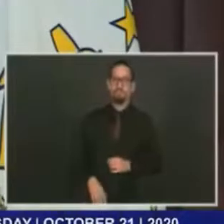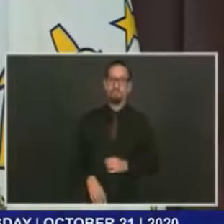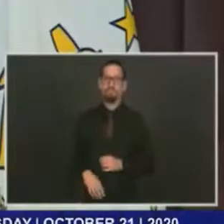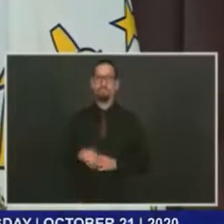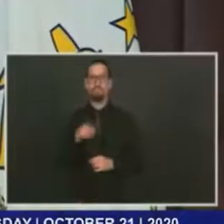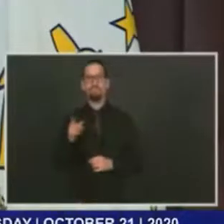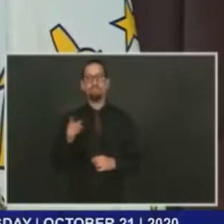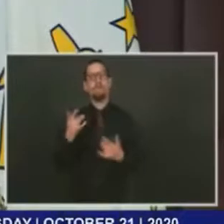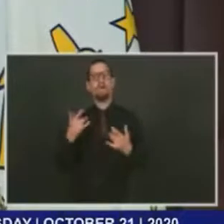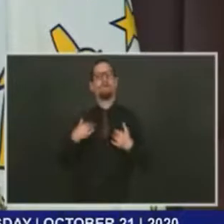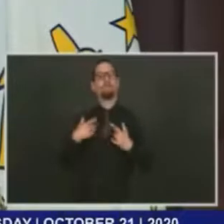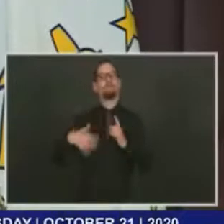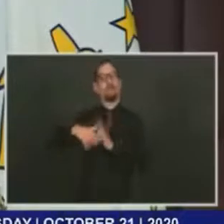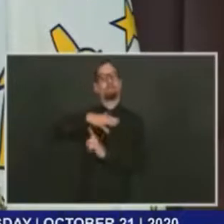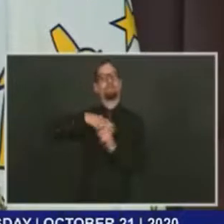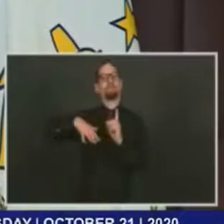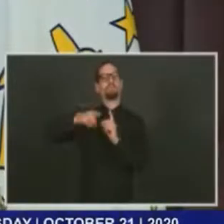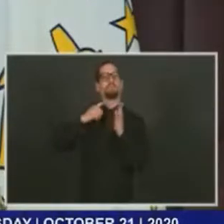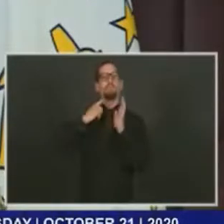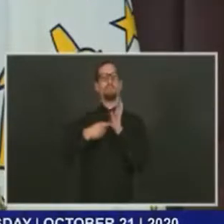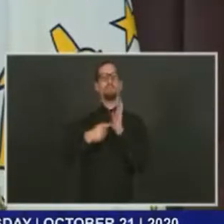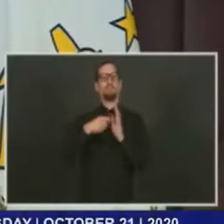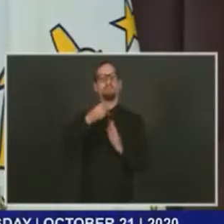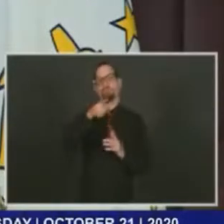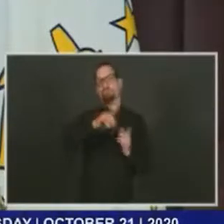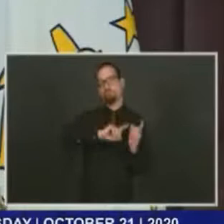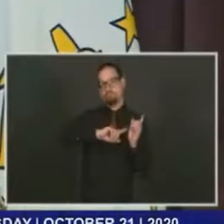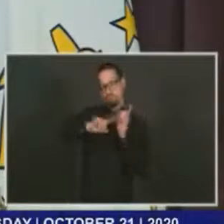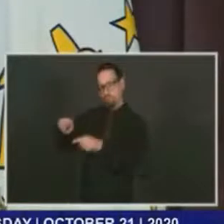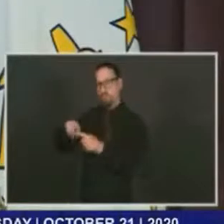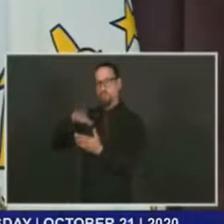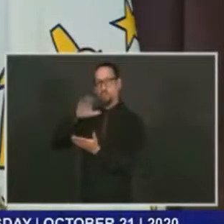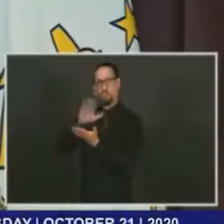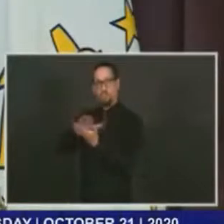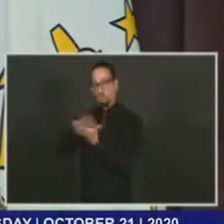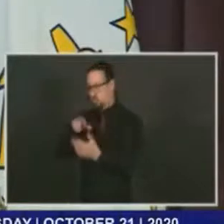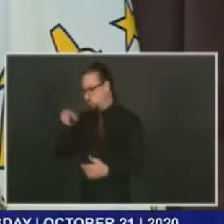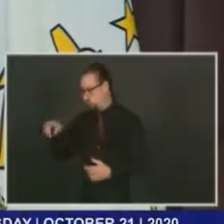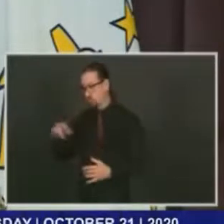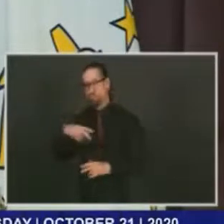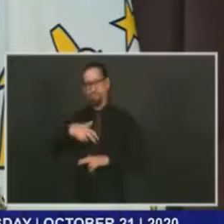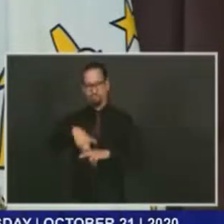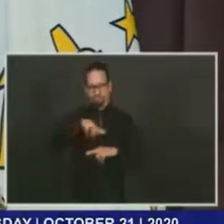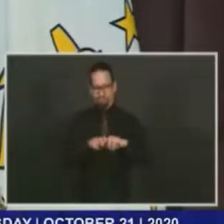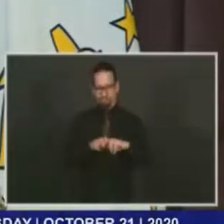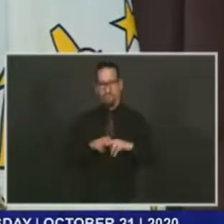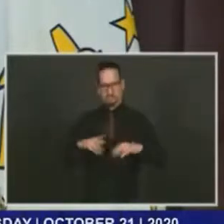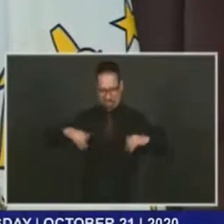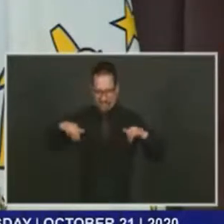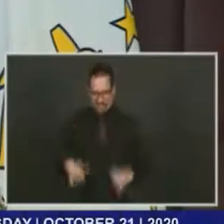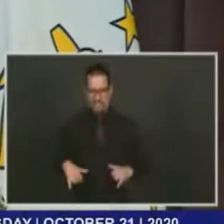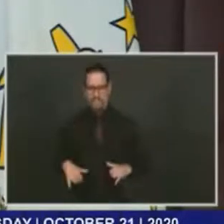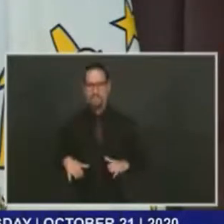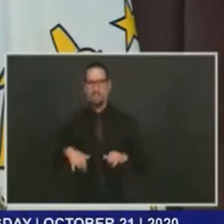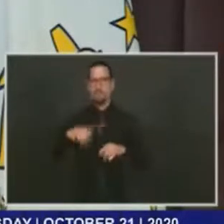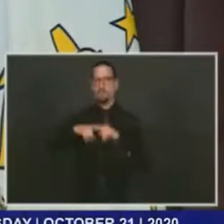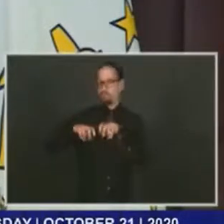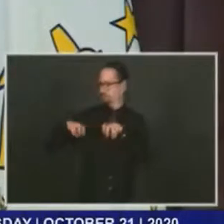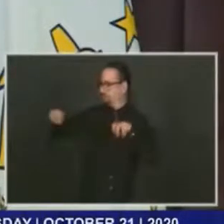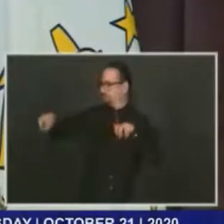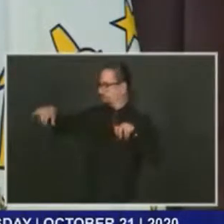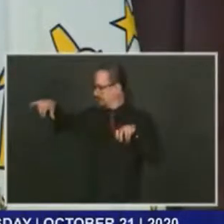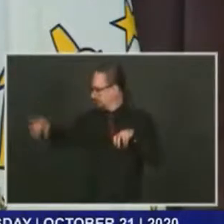if you're sitting in your seat with a mask on, several feet apart, that's a